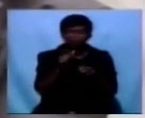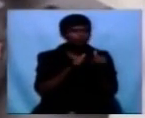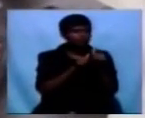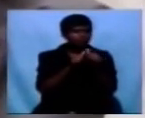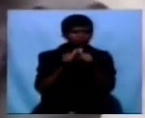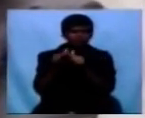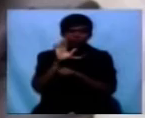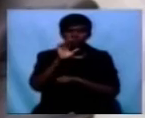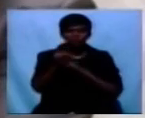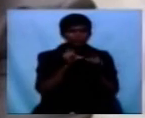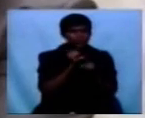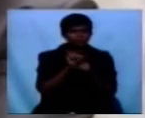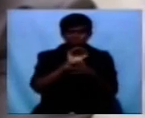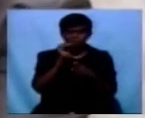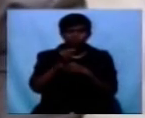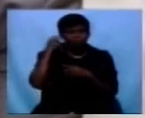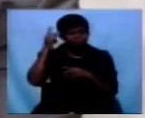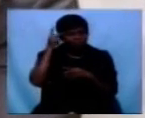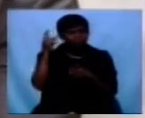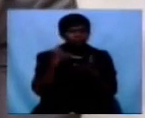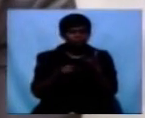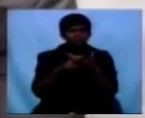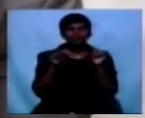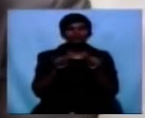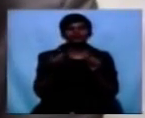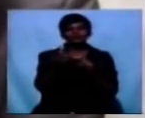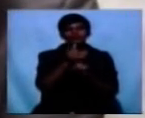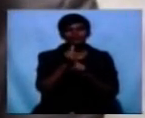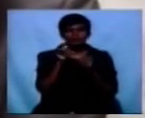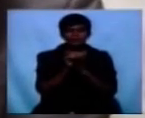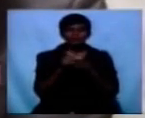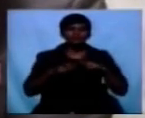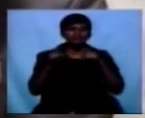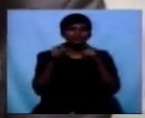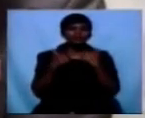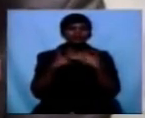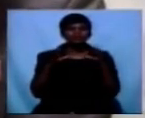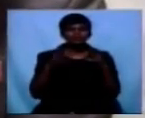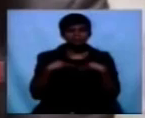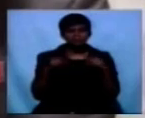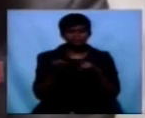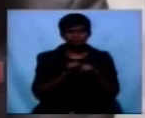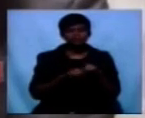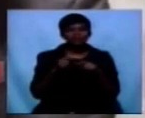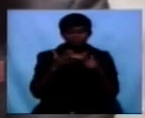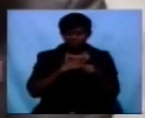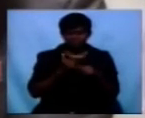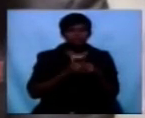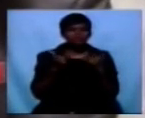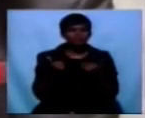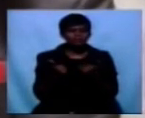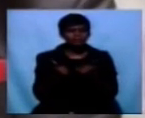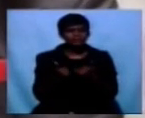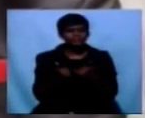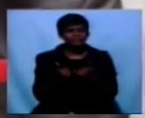position, regardless of their political affiliation, is attained. That is a challenge I have accepted. And Grevajo, I